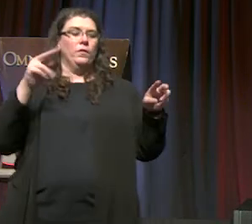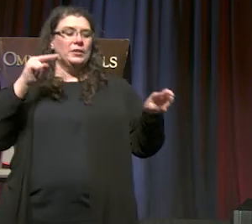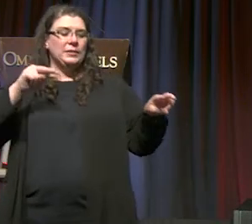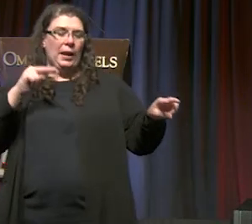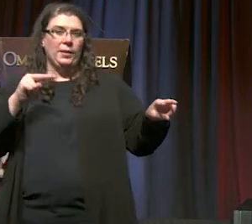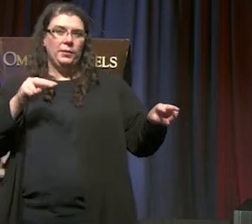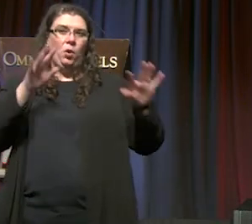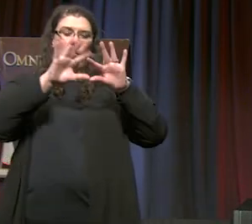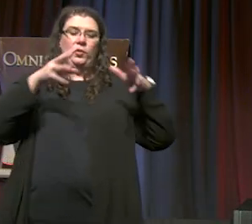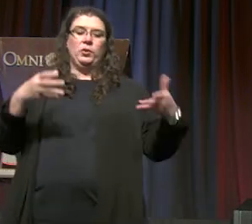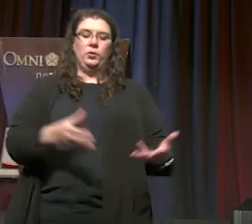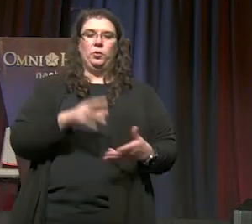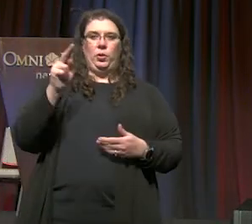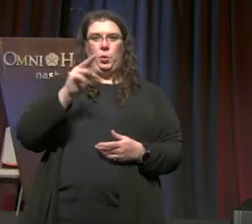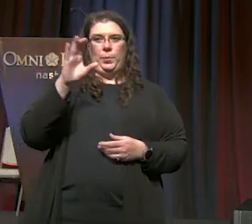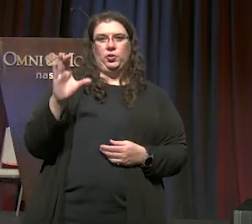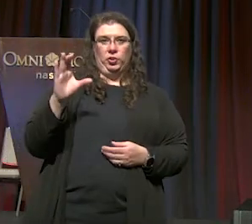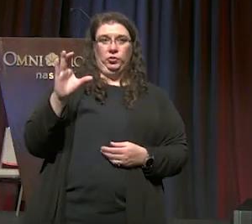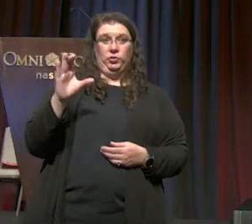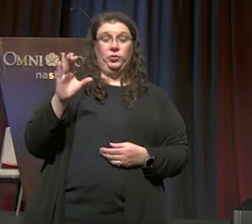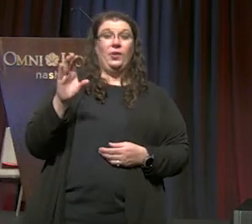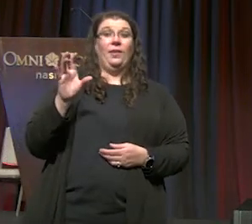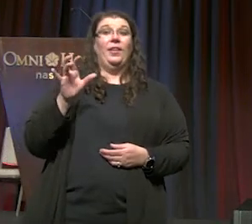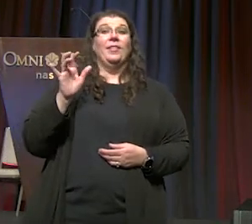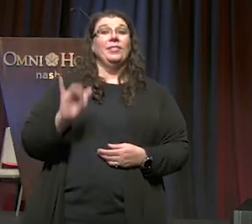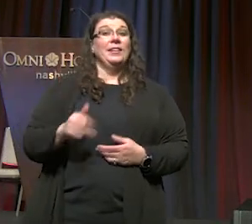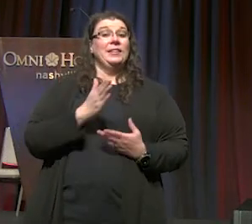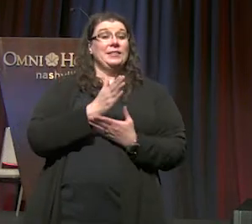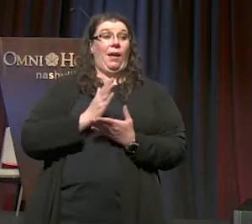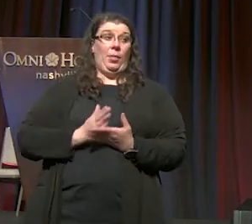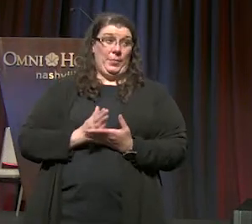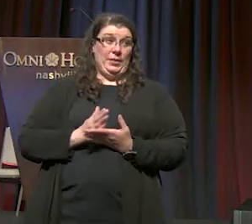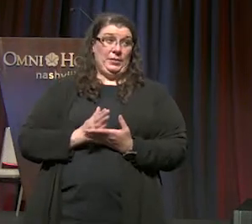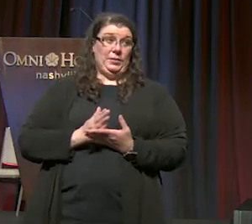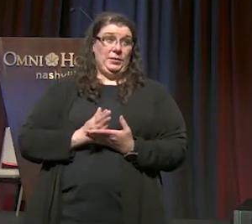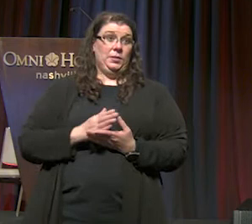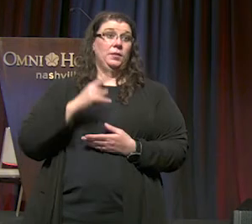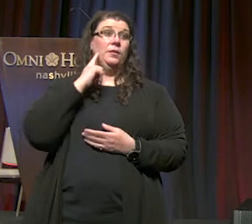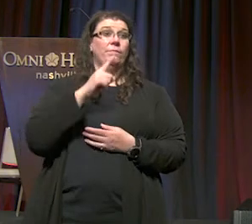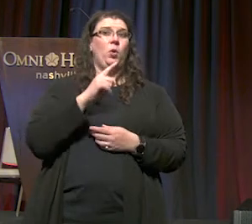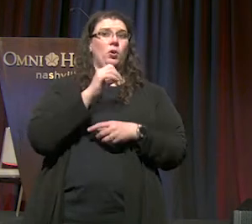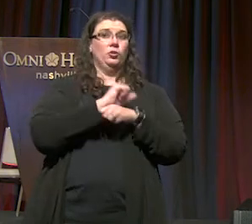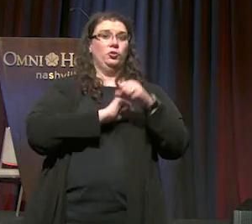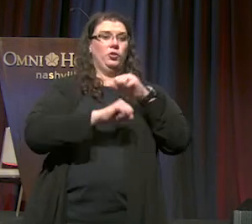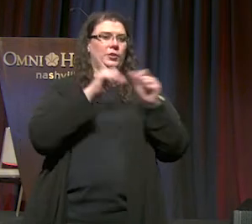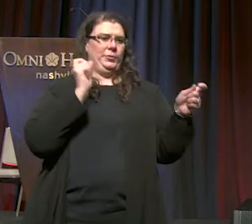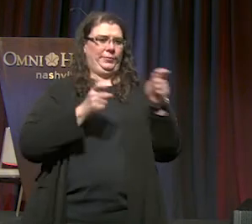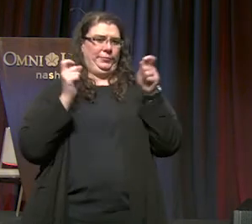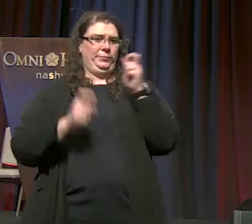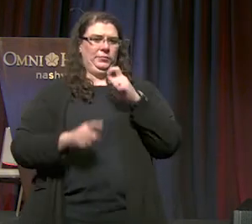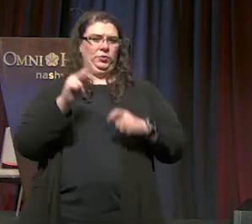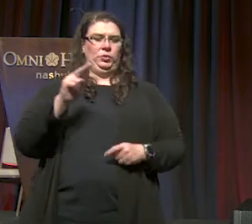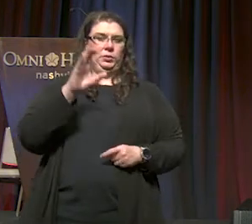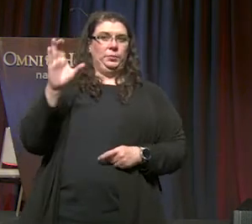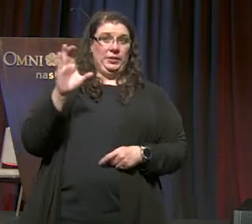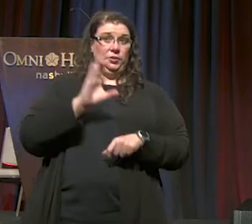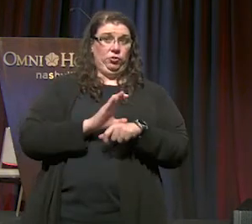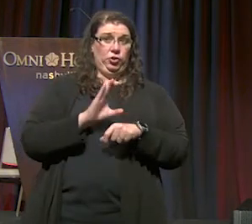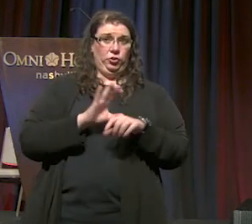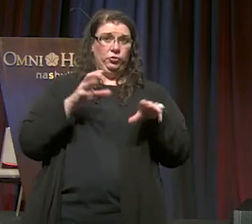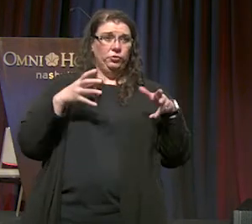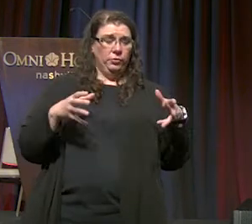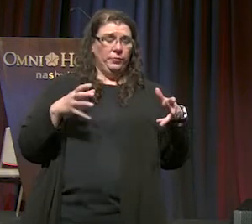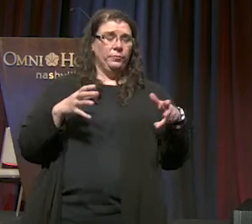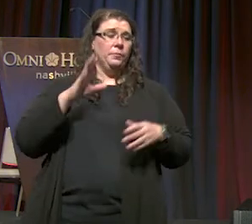the United Methodist Church. These elements for restructuring the United Methodist Church